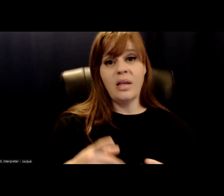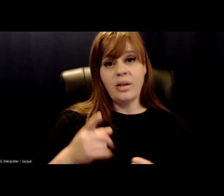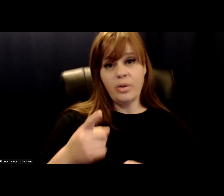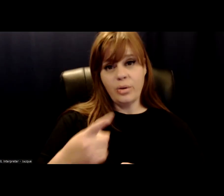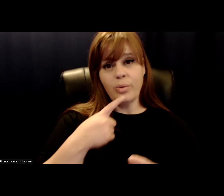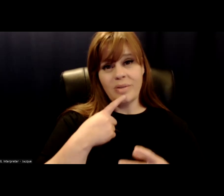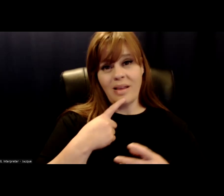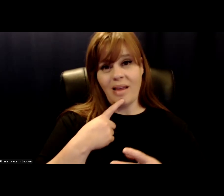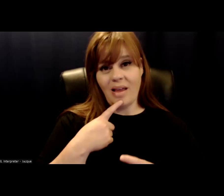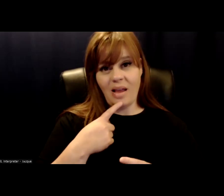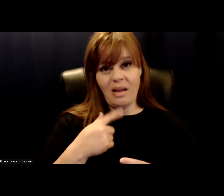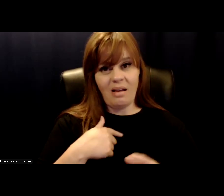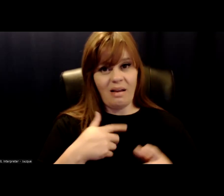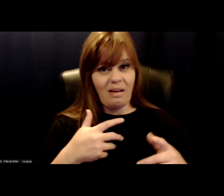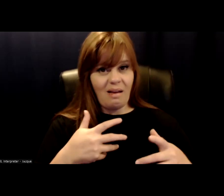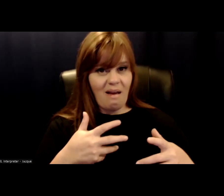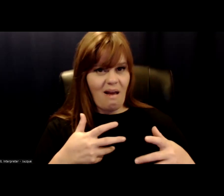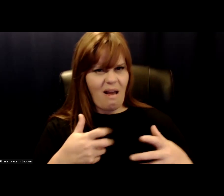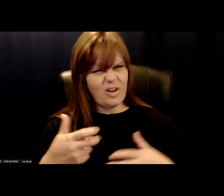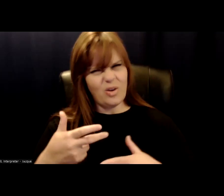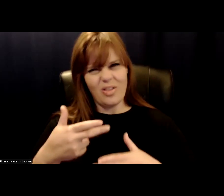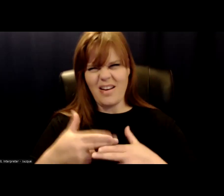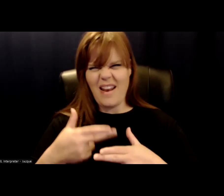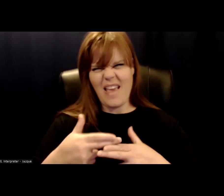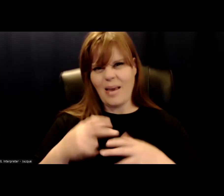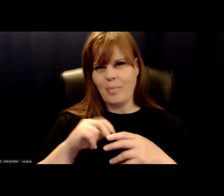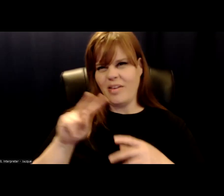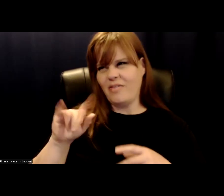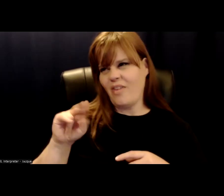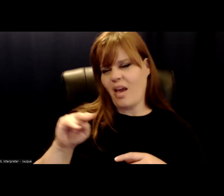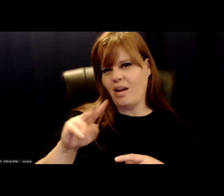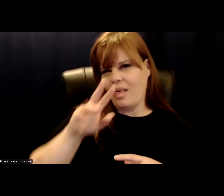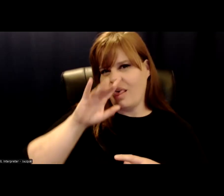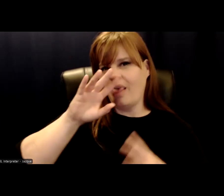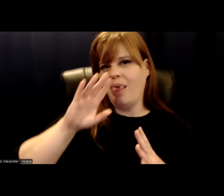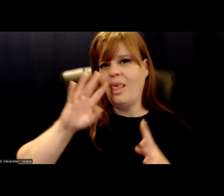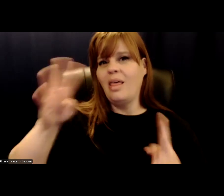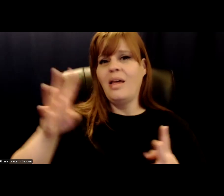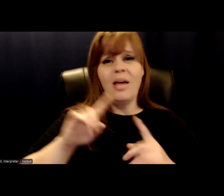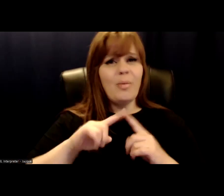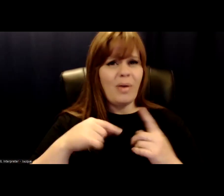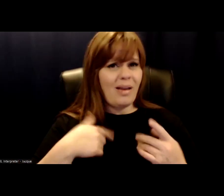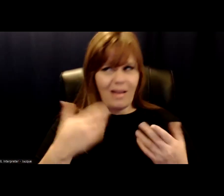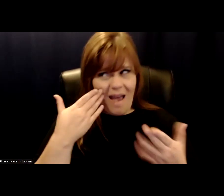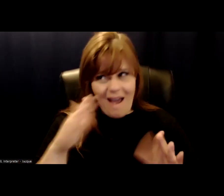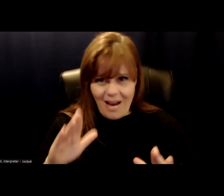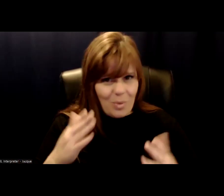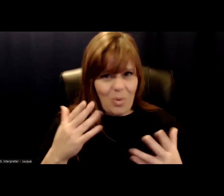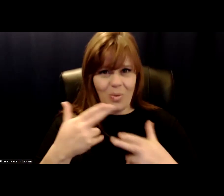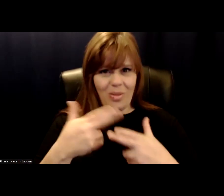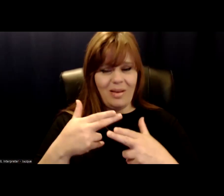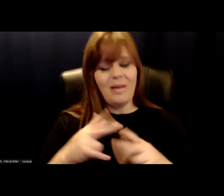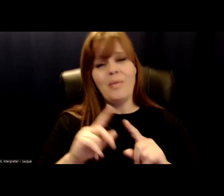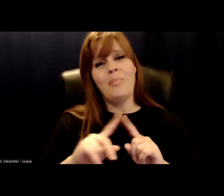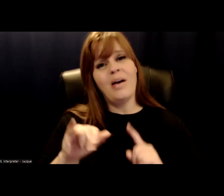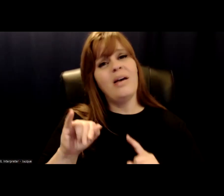say I took the name in vain. Well, I don't even know the name, but if I